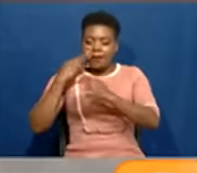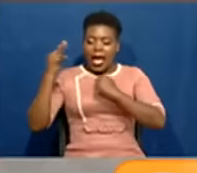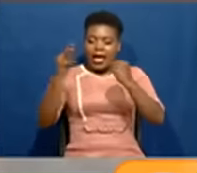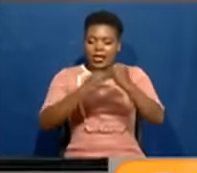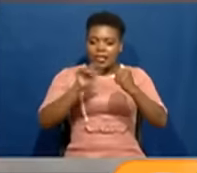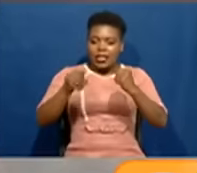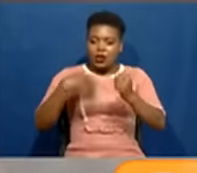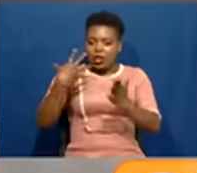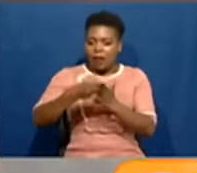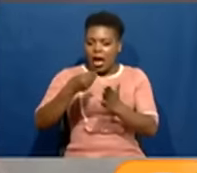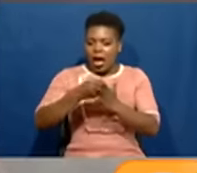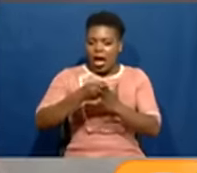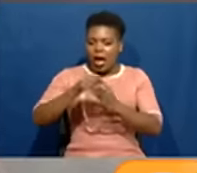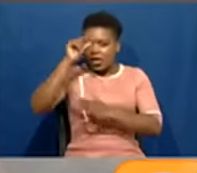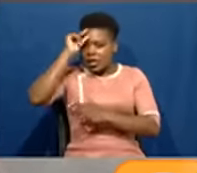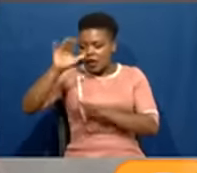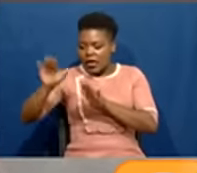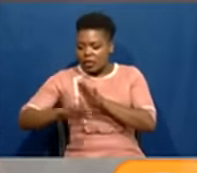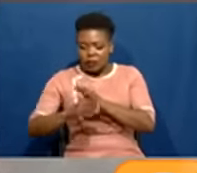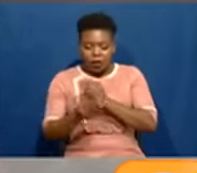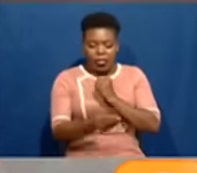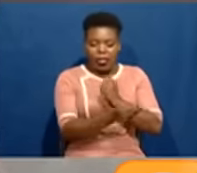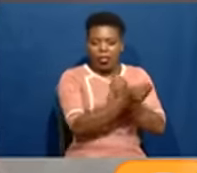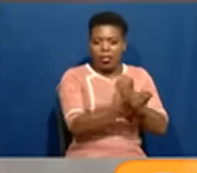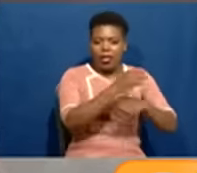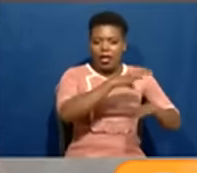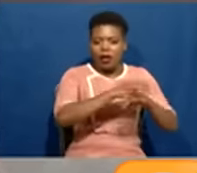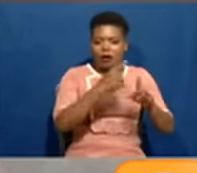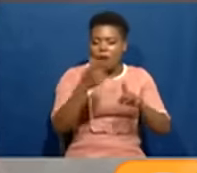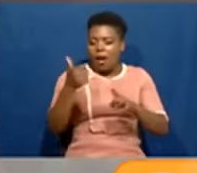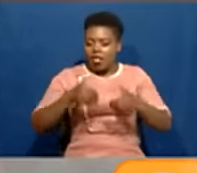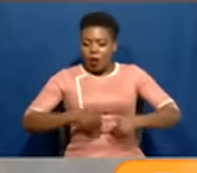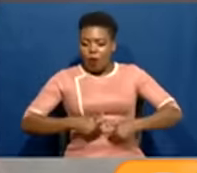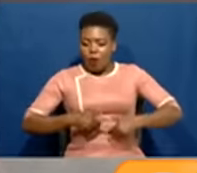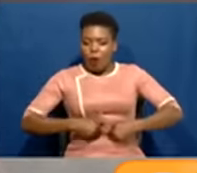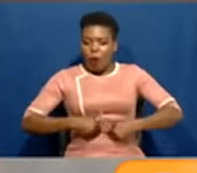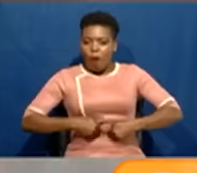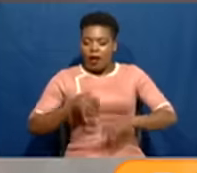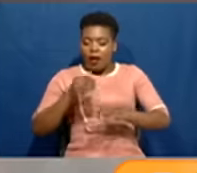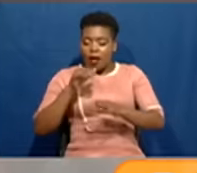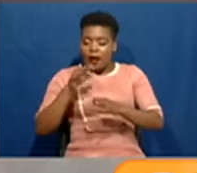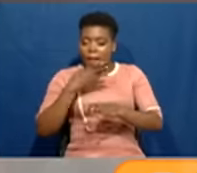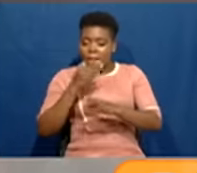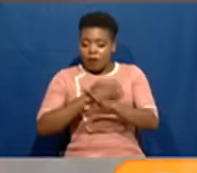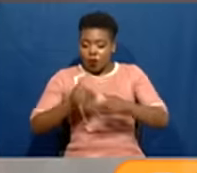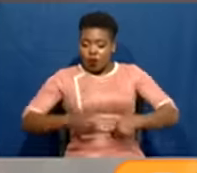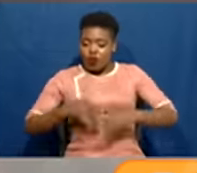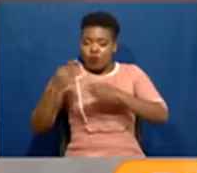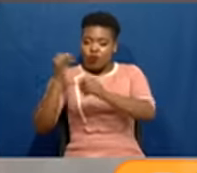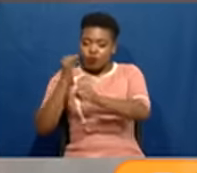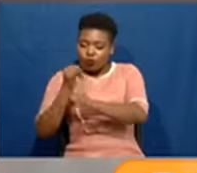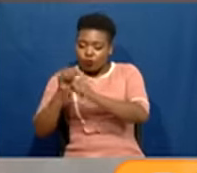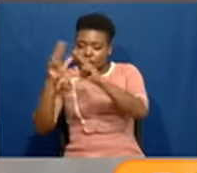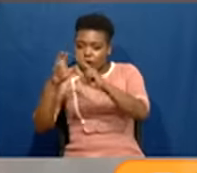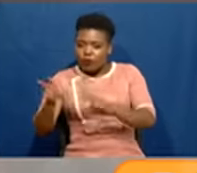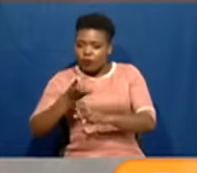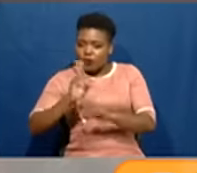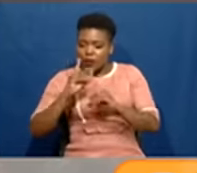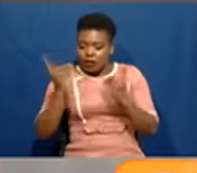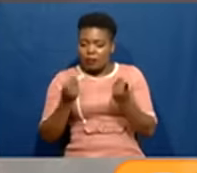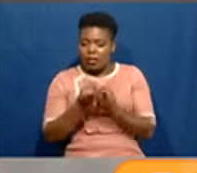800,000 shillings bribe from a man seeking a job at the Gusii Water and Sanitation Company has sent Kisii Deputy Governor Robert Monda